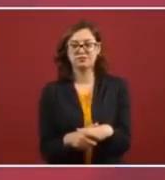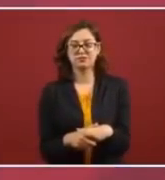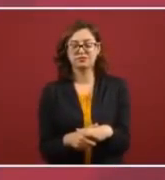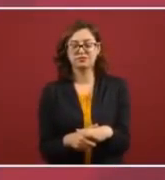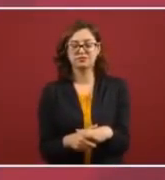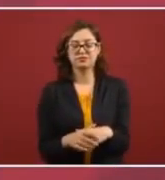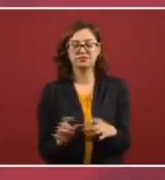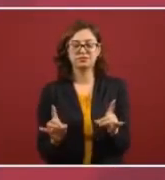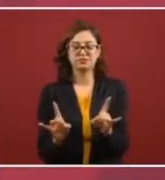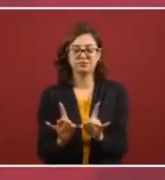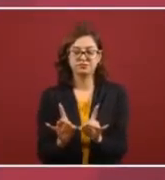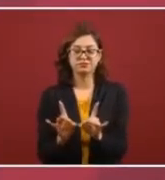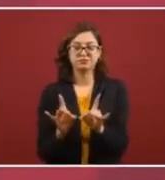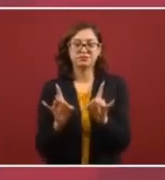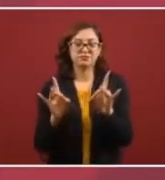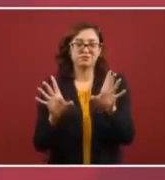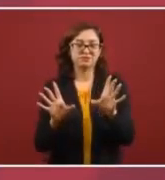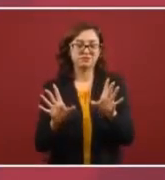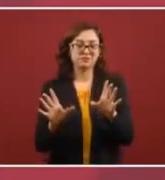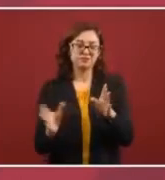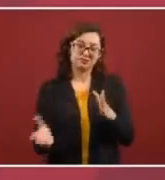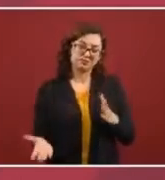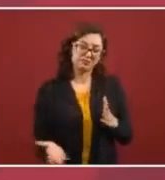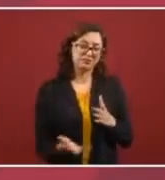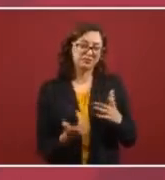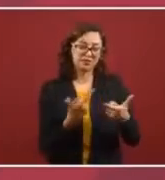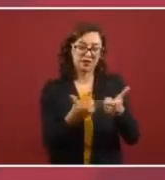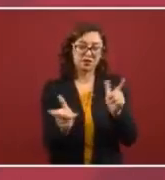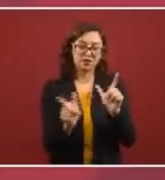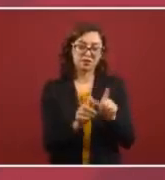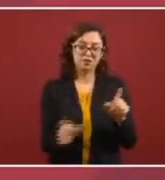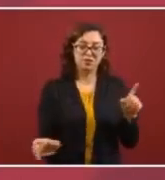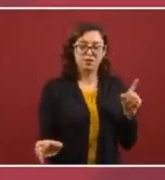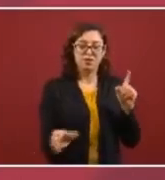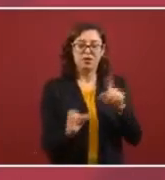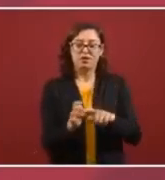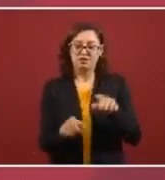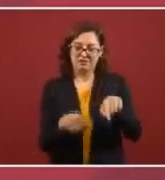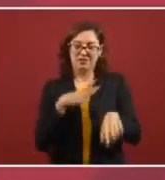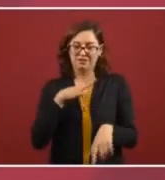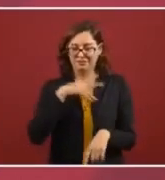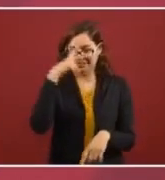And then our countryman comes in.